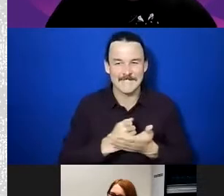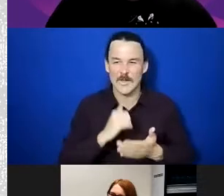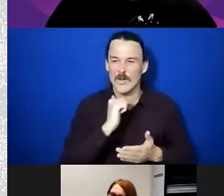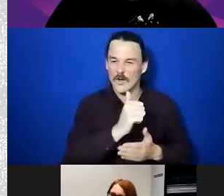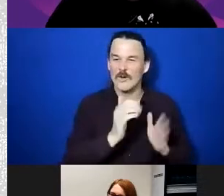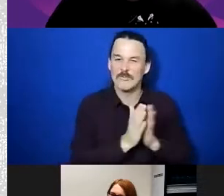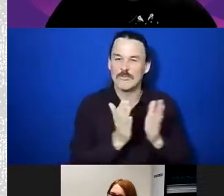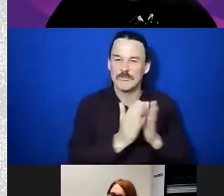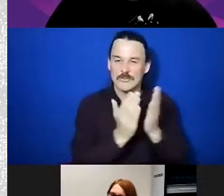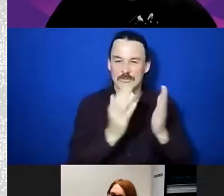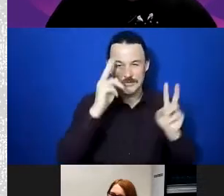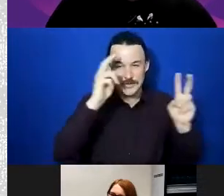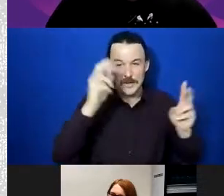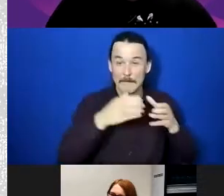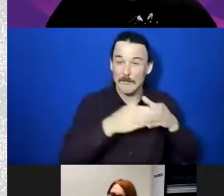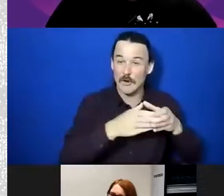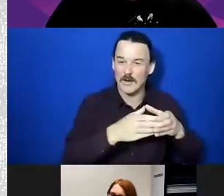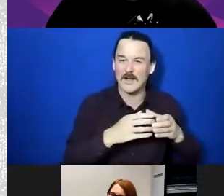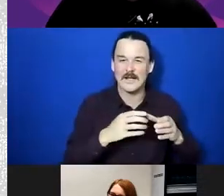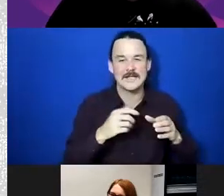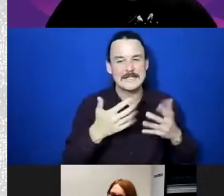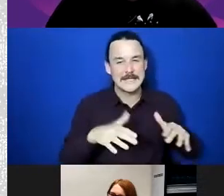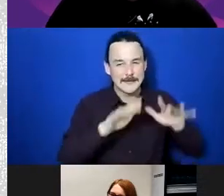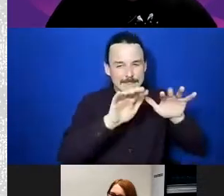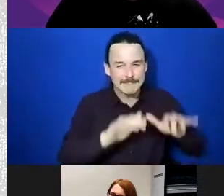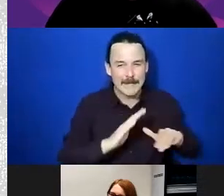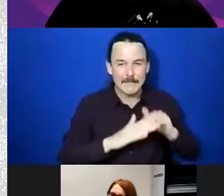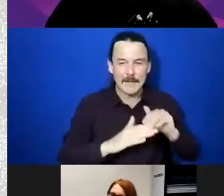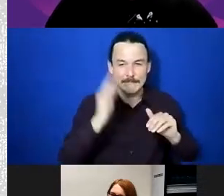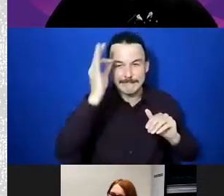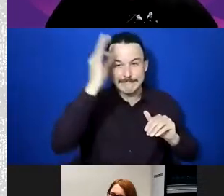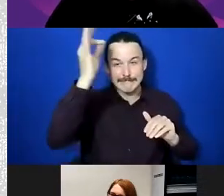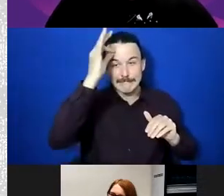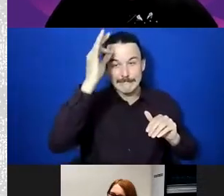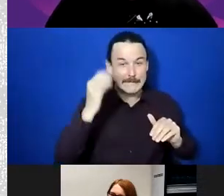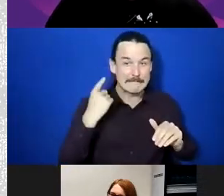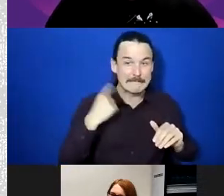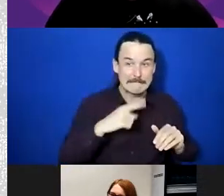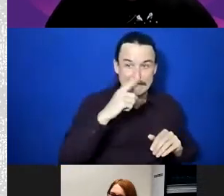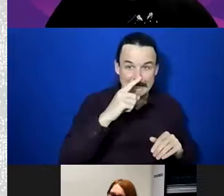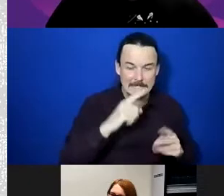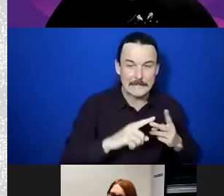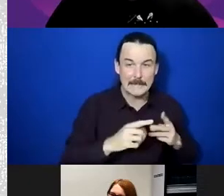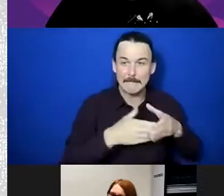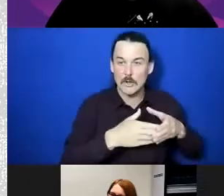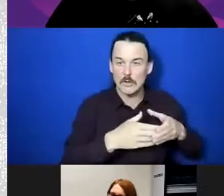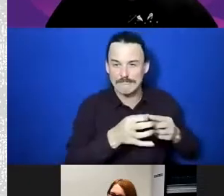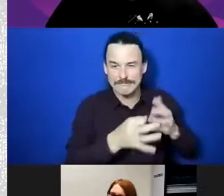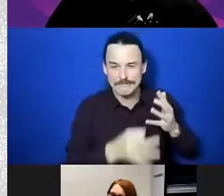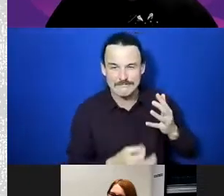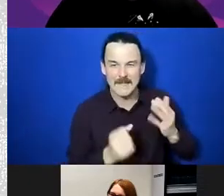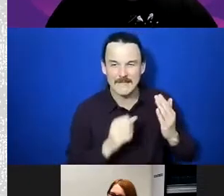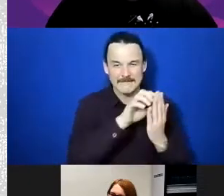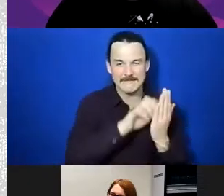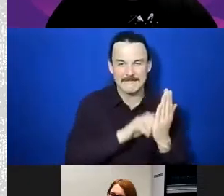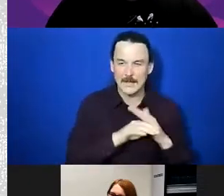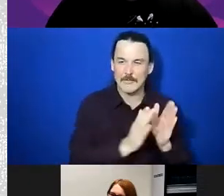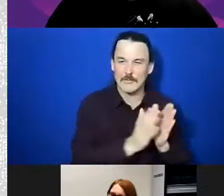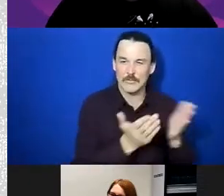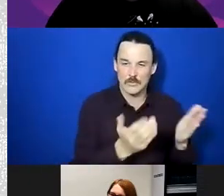on accidental deaths, suicides, and murder. There is a particular focus on chloroform being